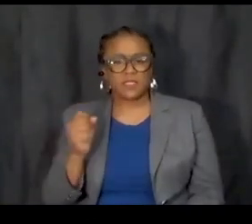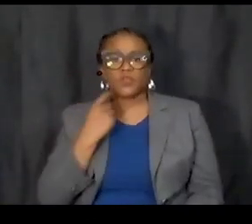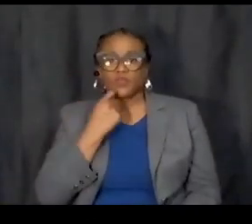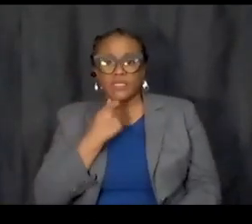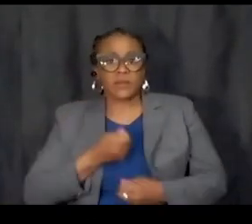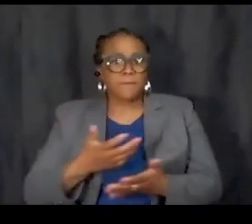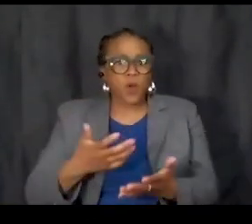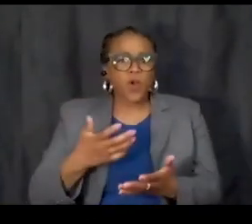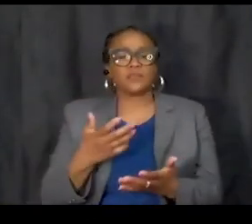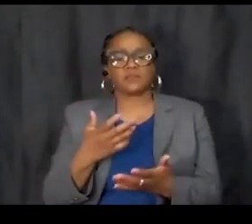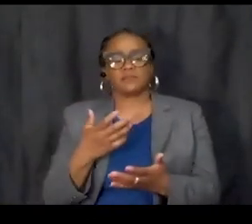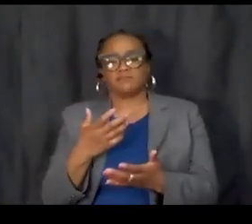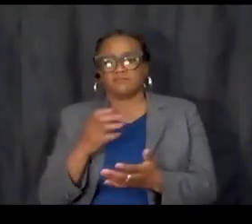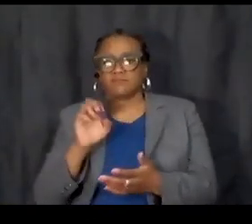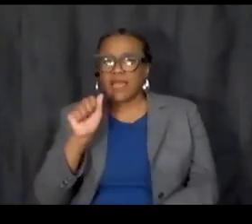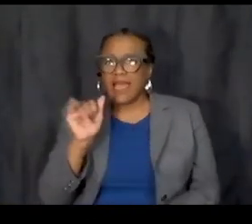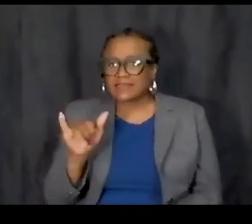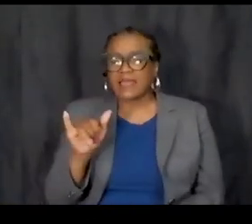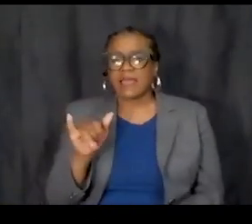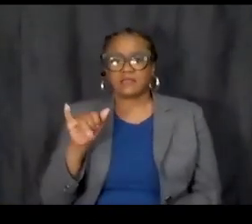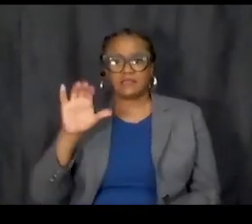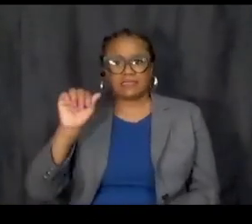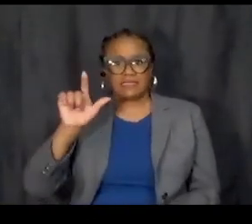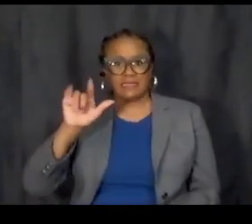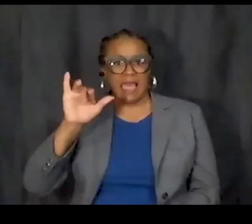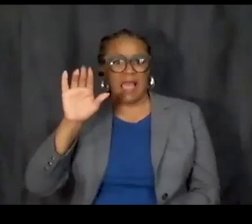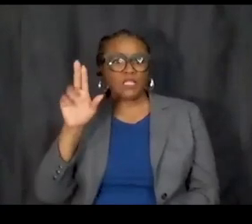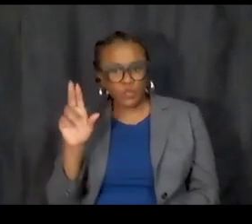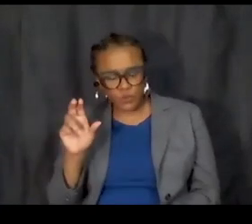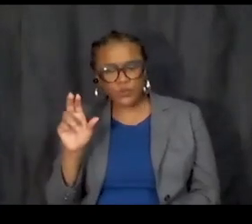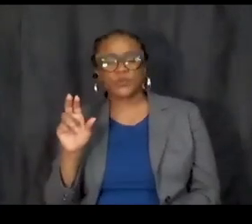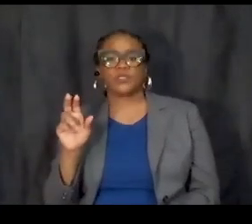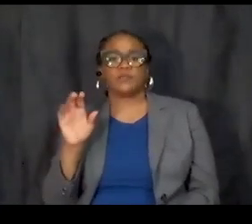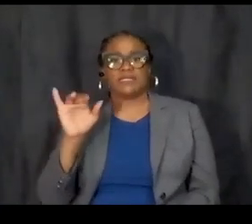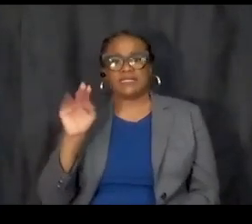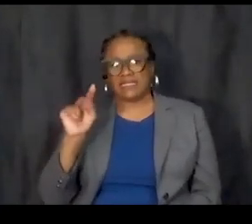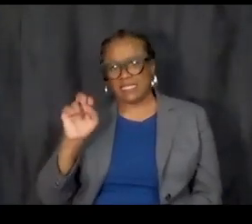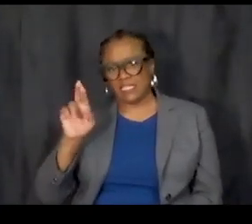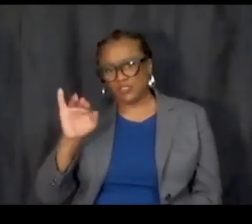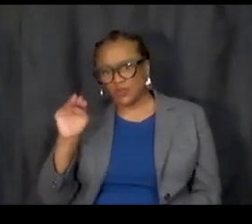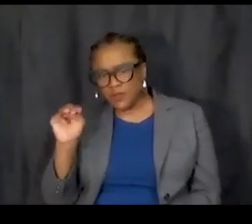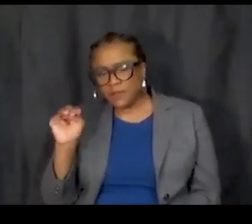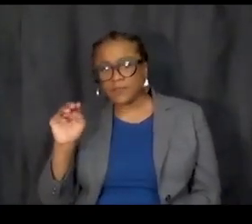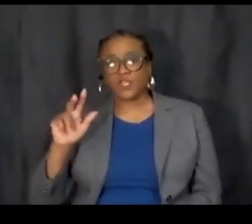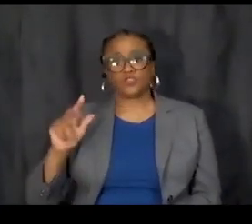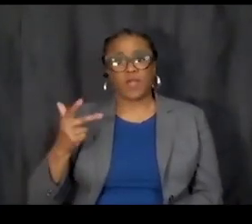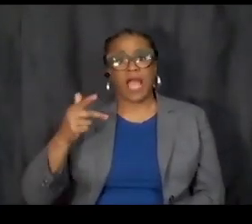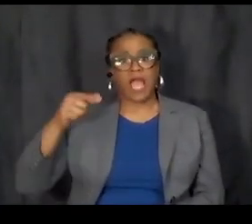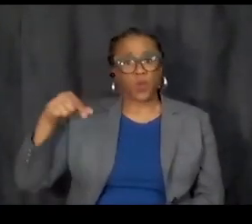Kalalu, Poetry, Poem a Day, The New York Times, Interim, Tri-Quarterly,